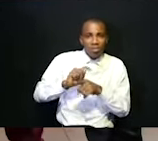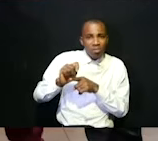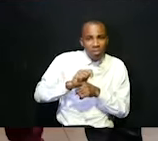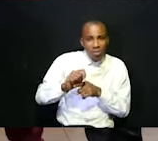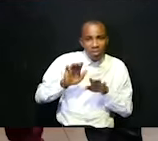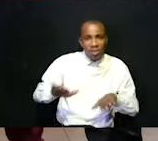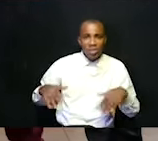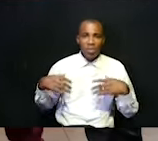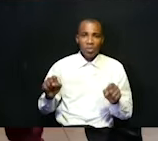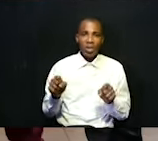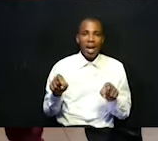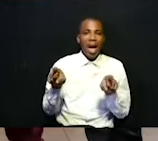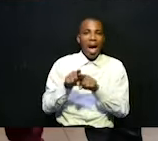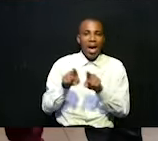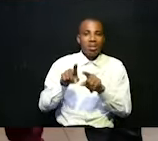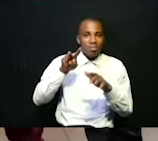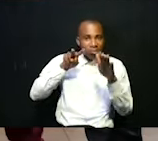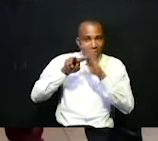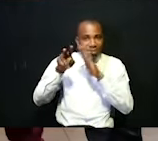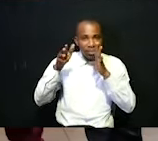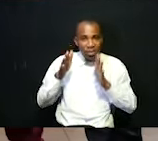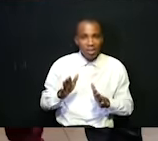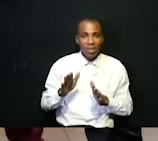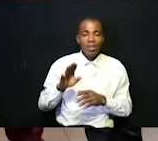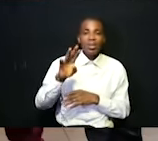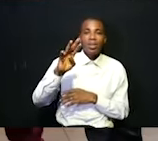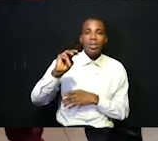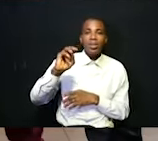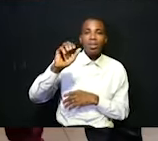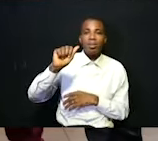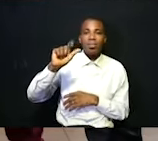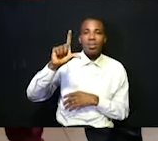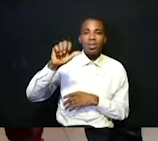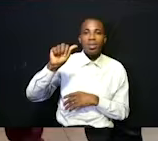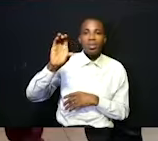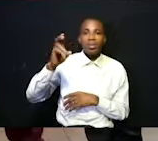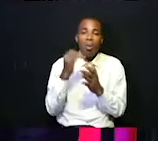Just like the prophet Malachi wanted backsliding Israel to